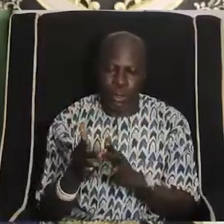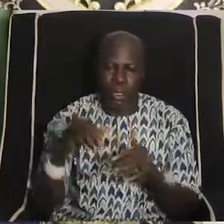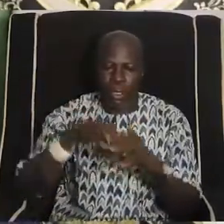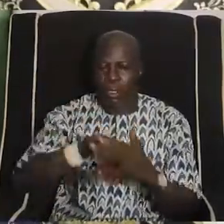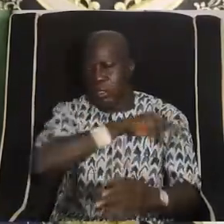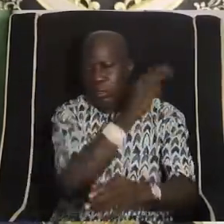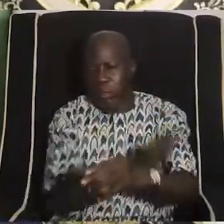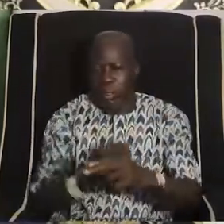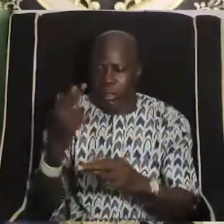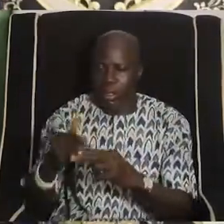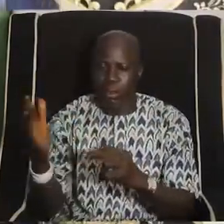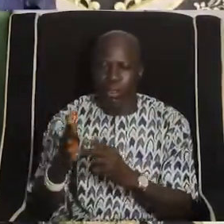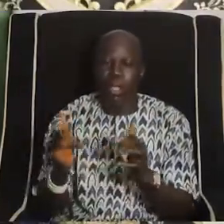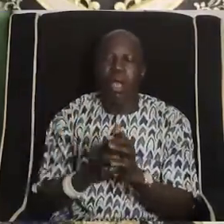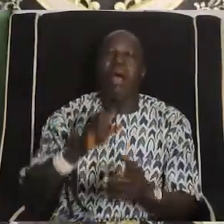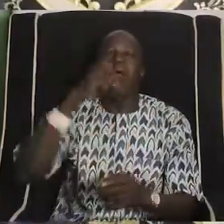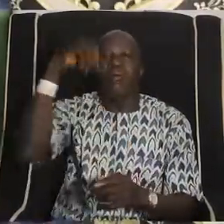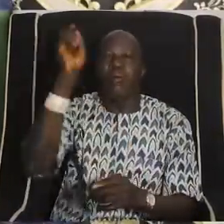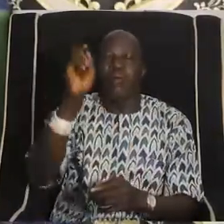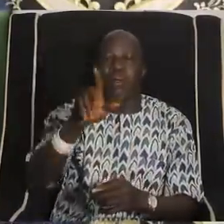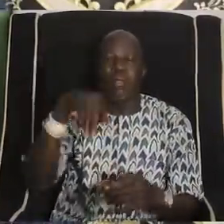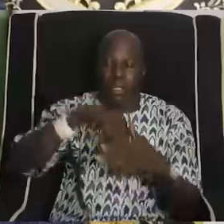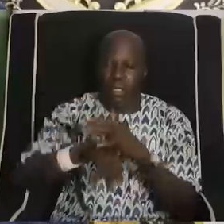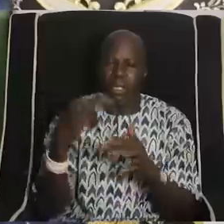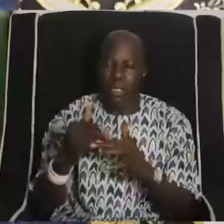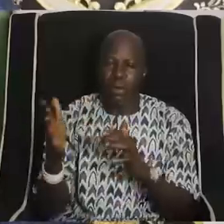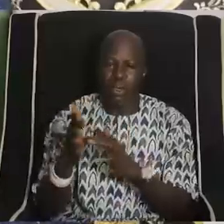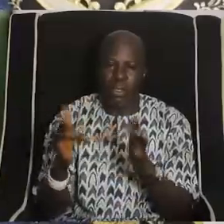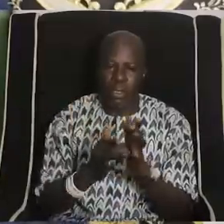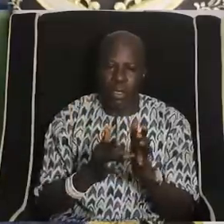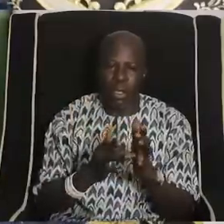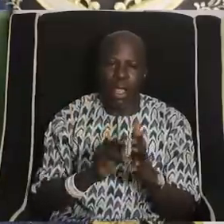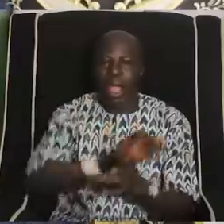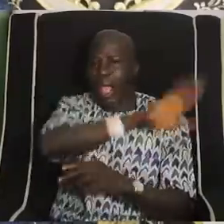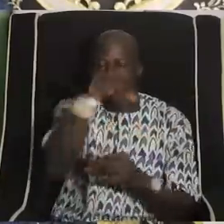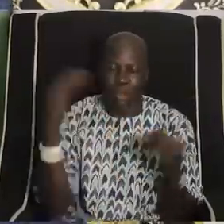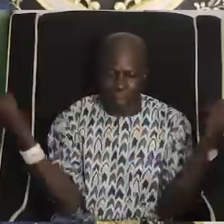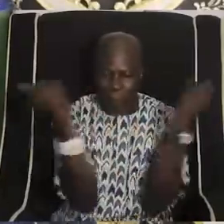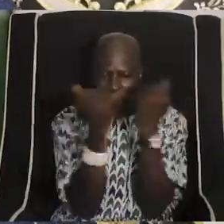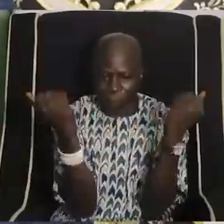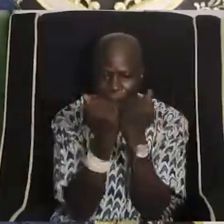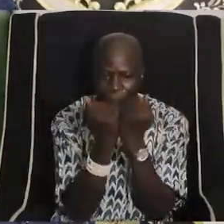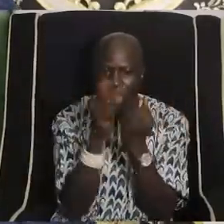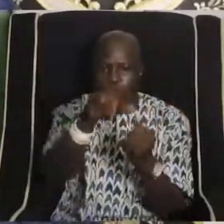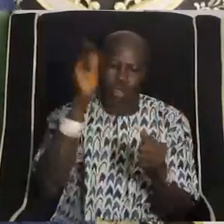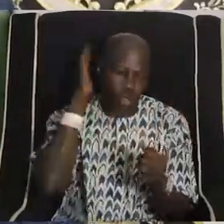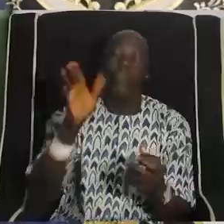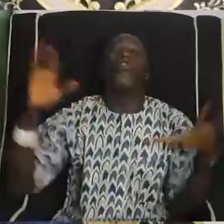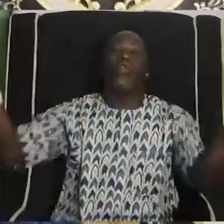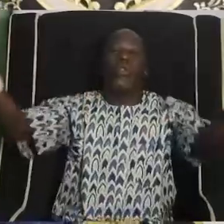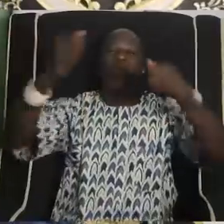fi uri mada mo pala said me loruko Jesus in the name of Jesus bo se nja lowo as a fire o di ase